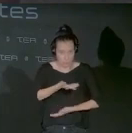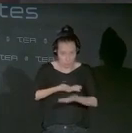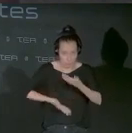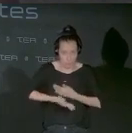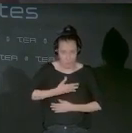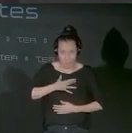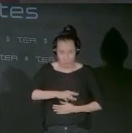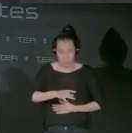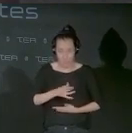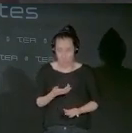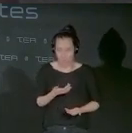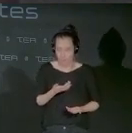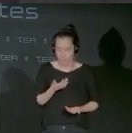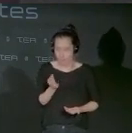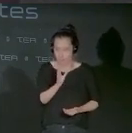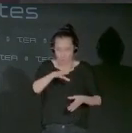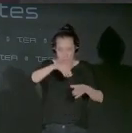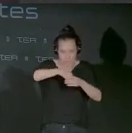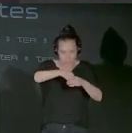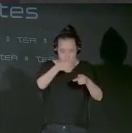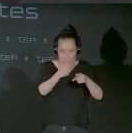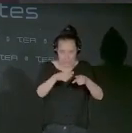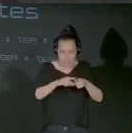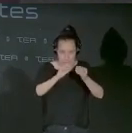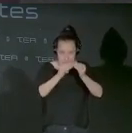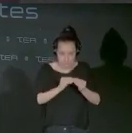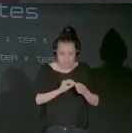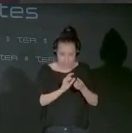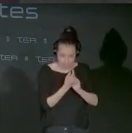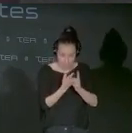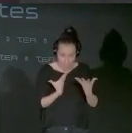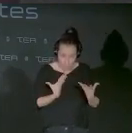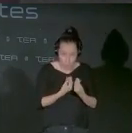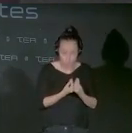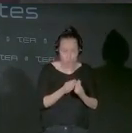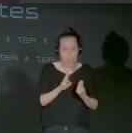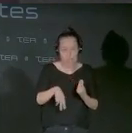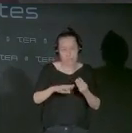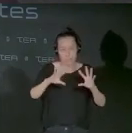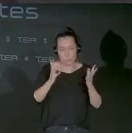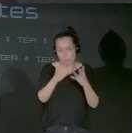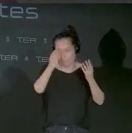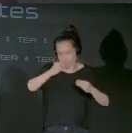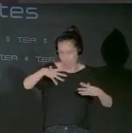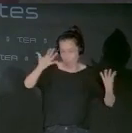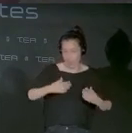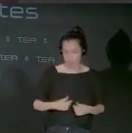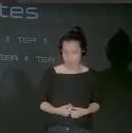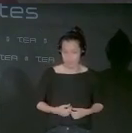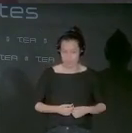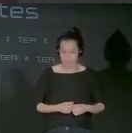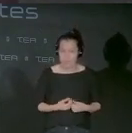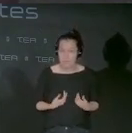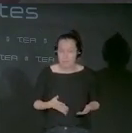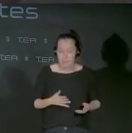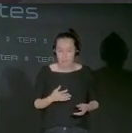is a virtual world. It's just that we call it something different when we actually use it. We go